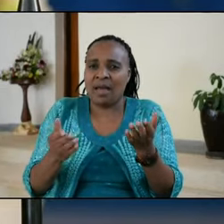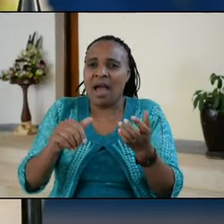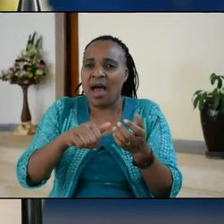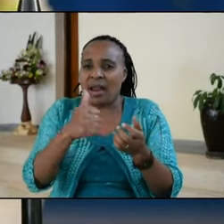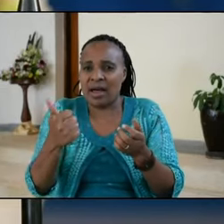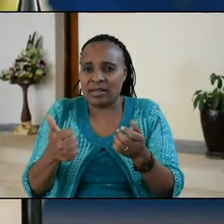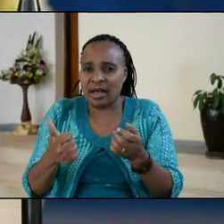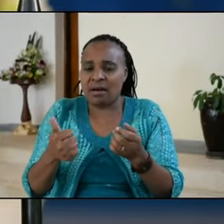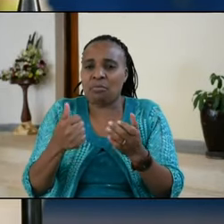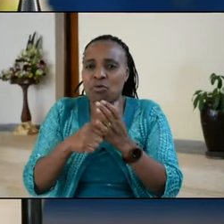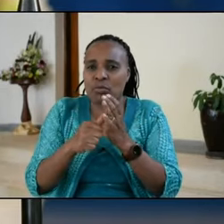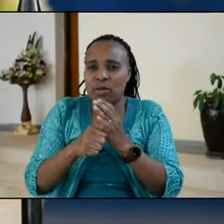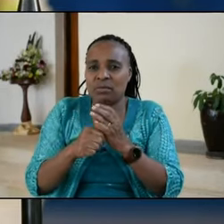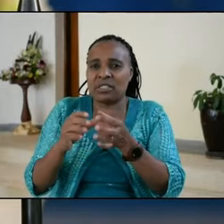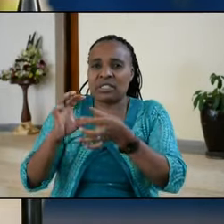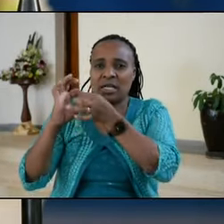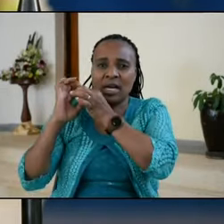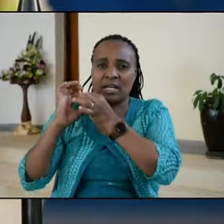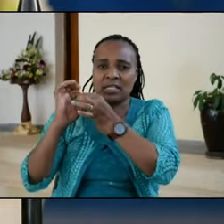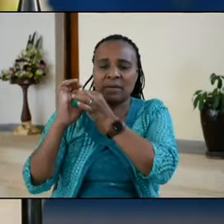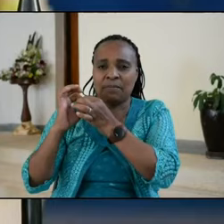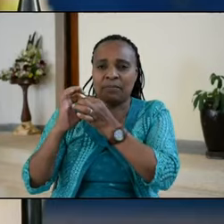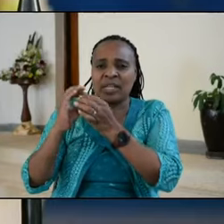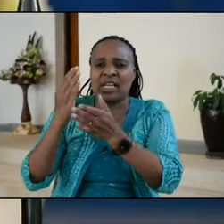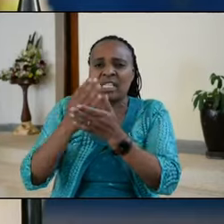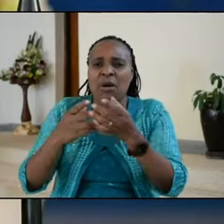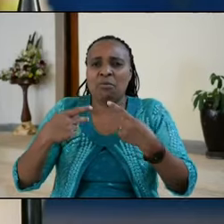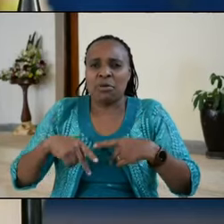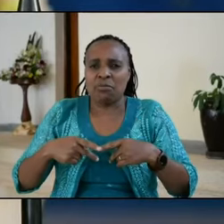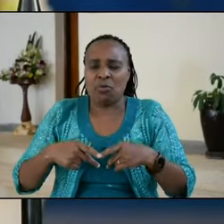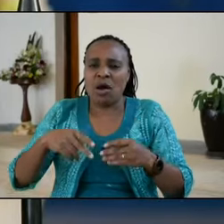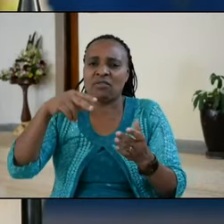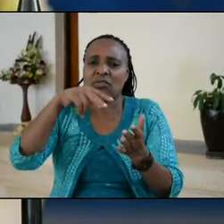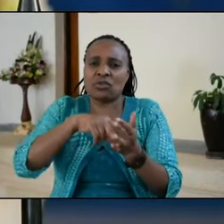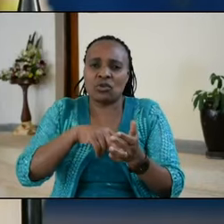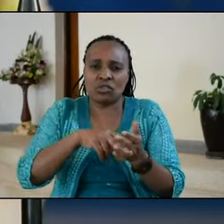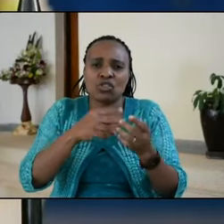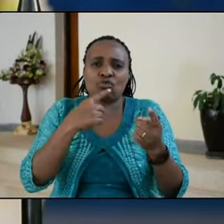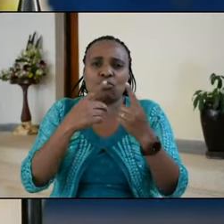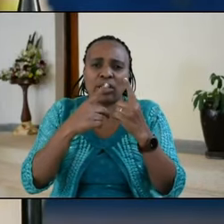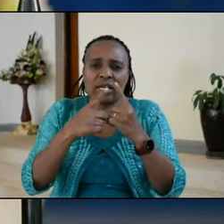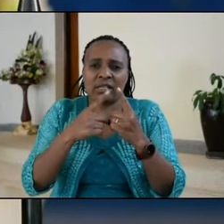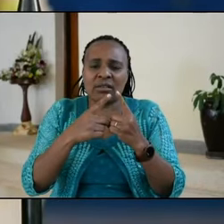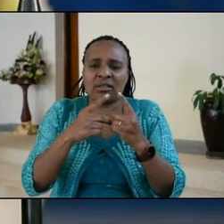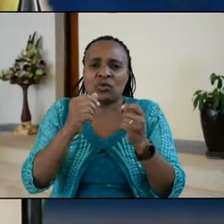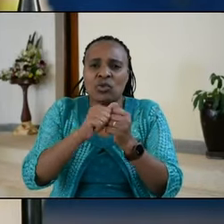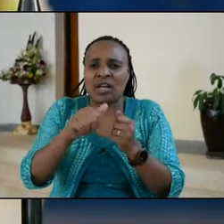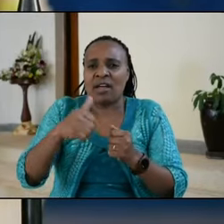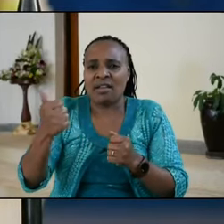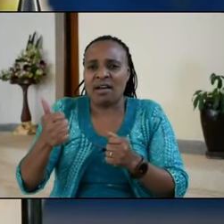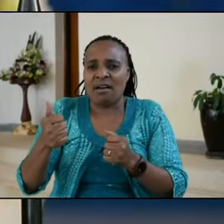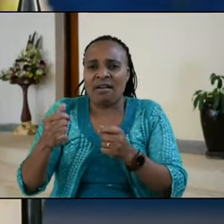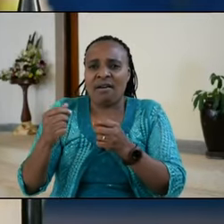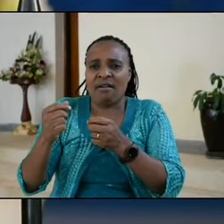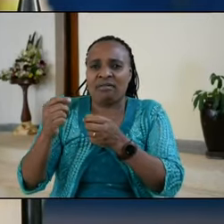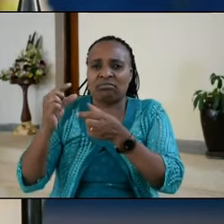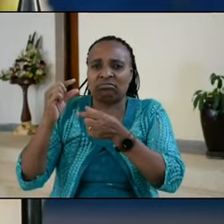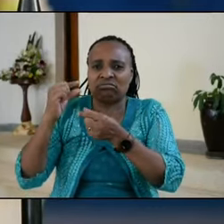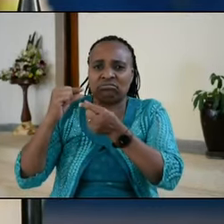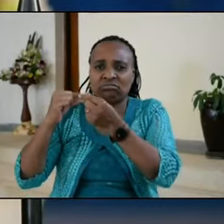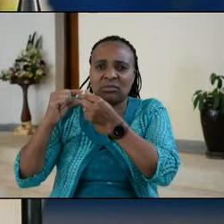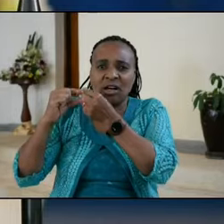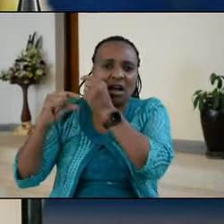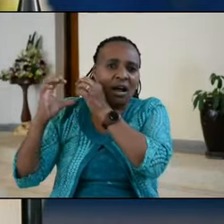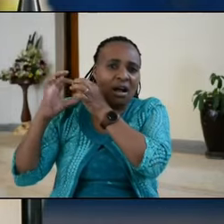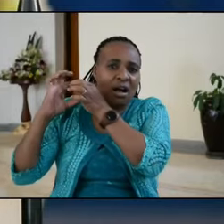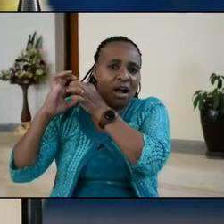culture. And some people have stood and spoken against certain doctrines because they do not fit into